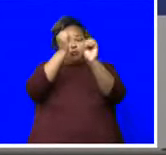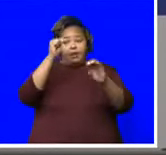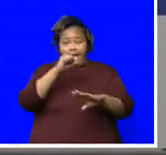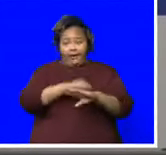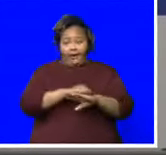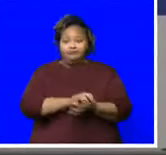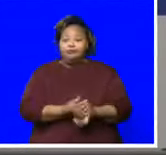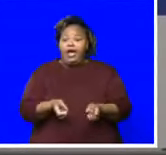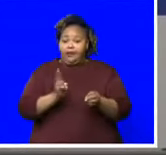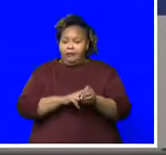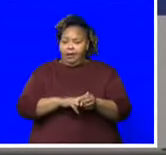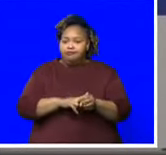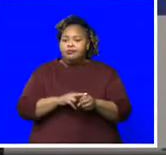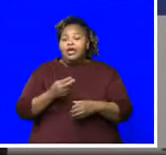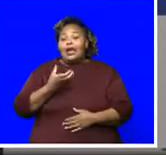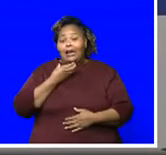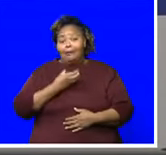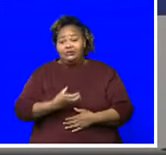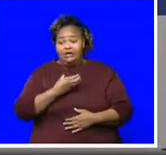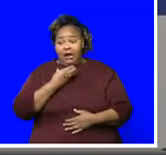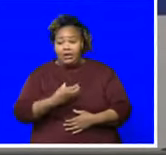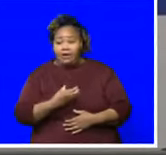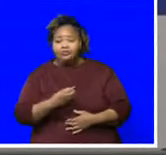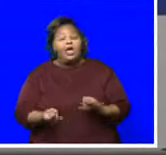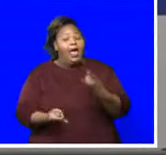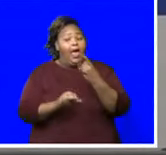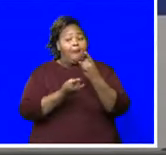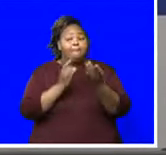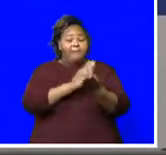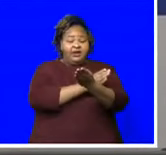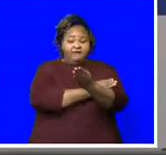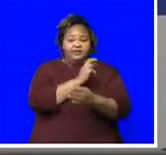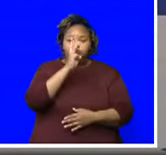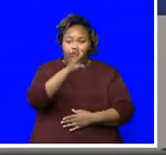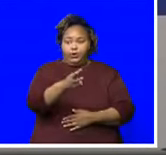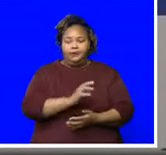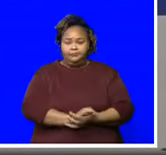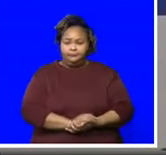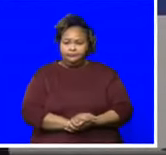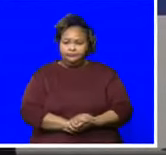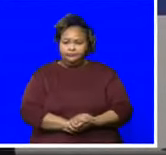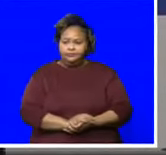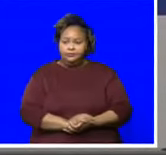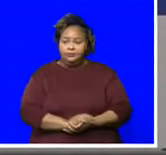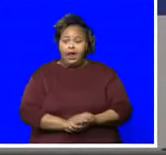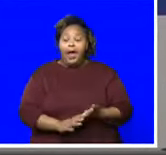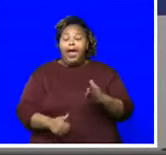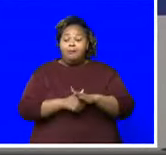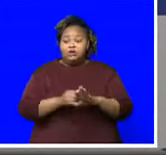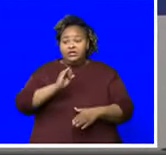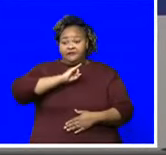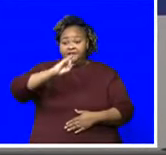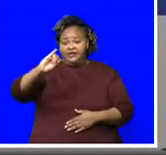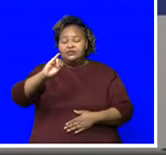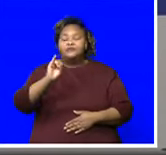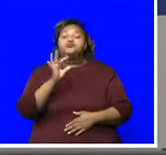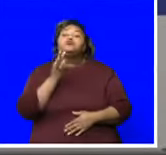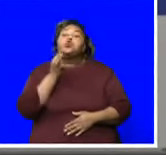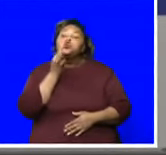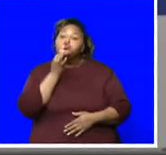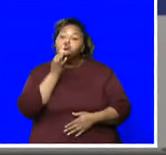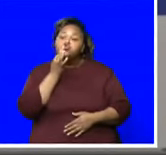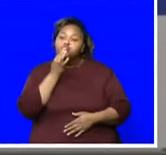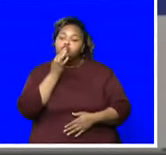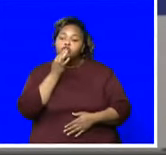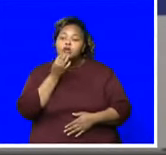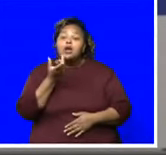youth categories. While young people are our primary focus, our programming accommodates all